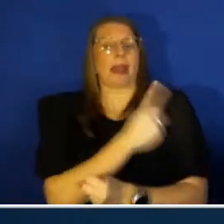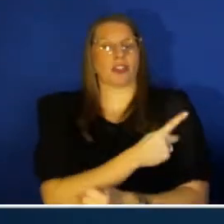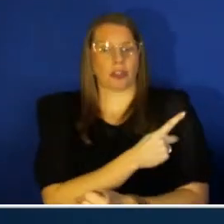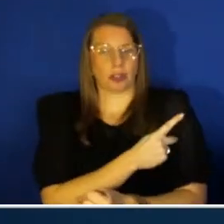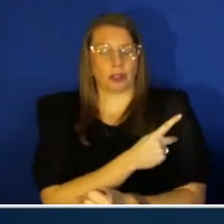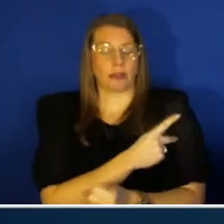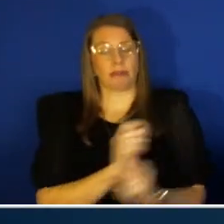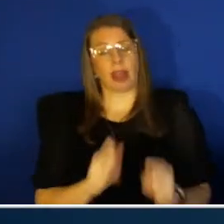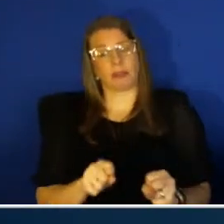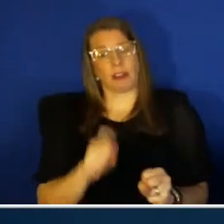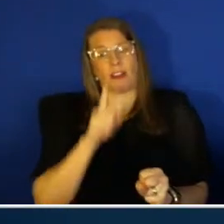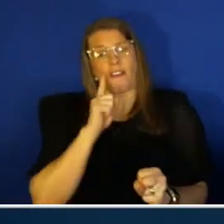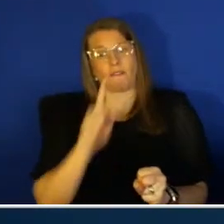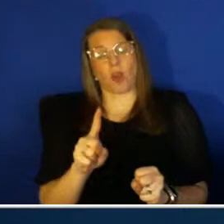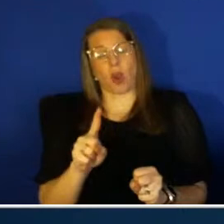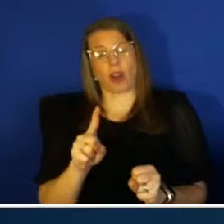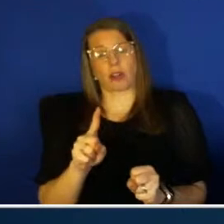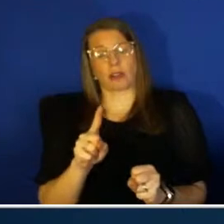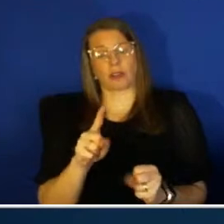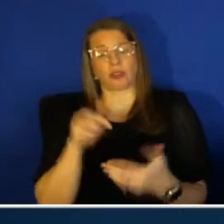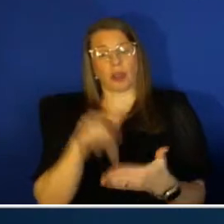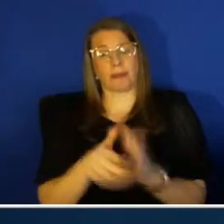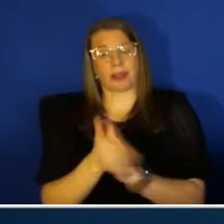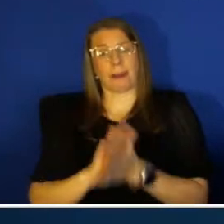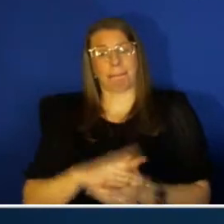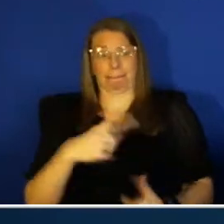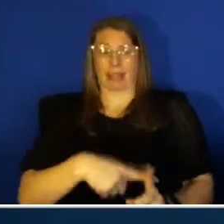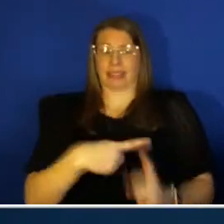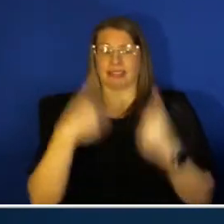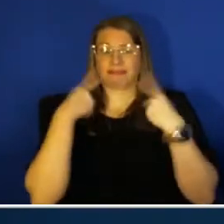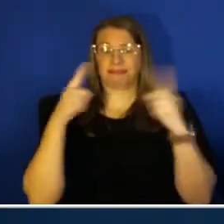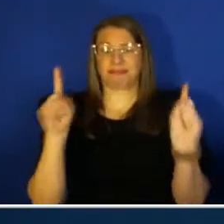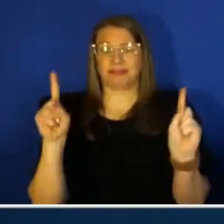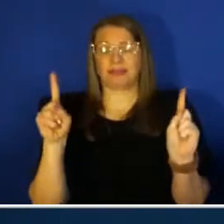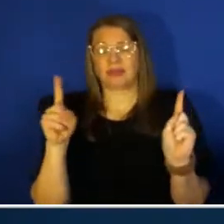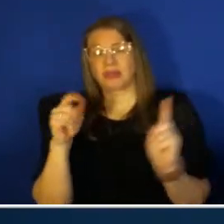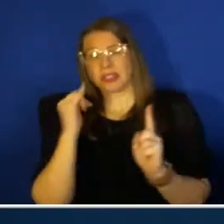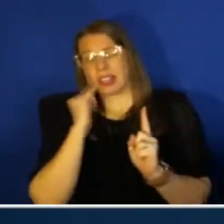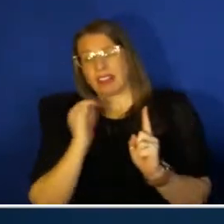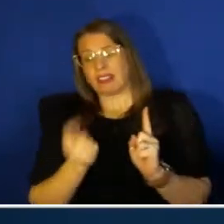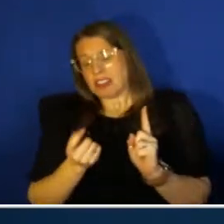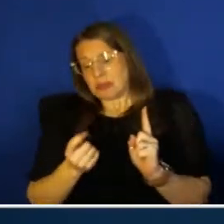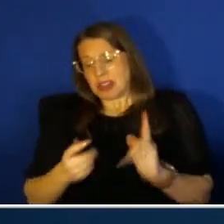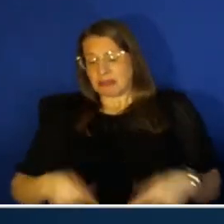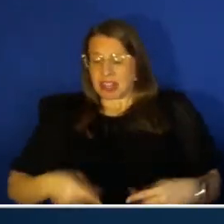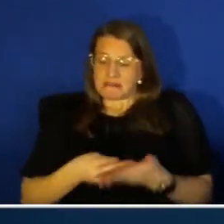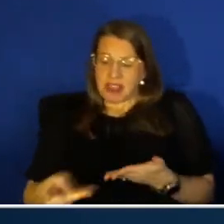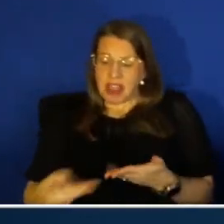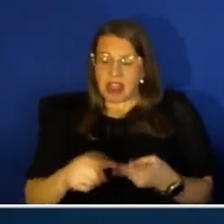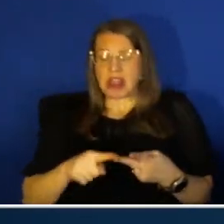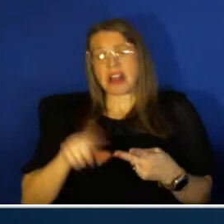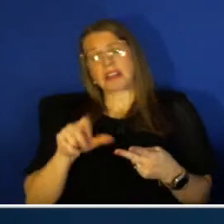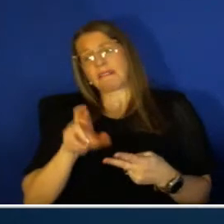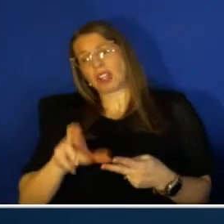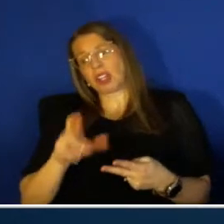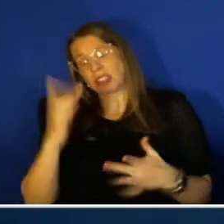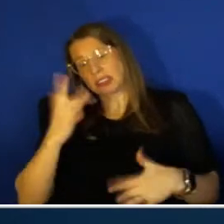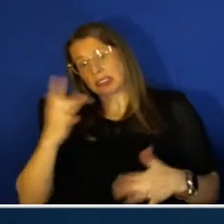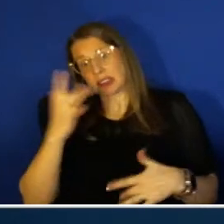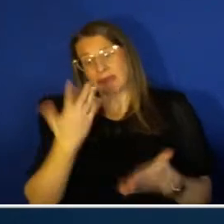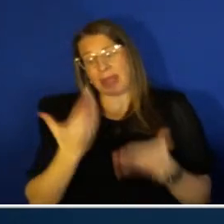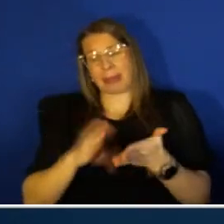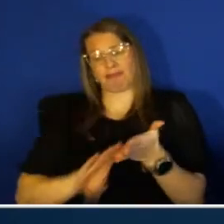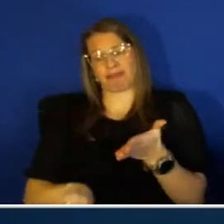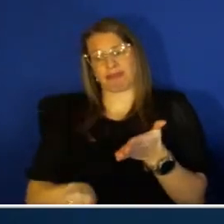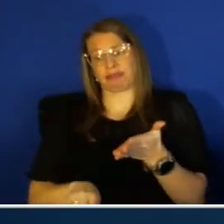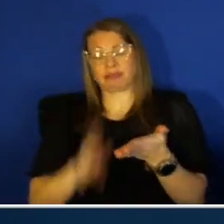possibility for a trial to be positive. But that also means that if you have, you know, a little bit of kidney failure or a little bit of liver disease, you may be excluded. And I think